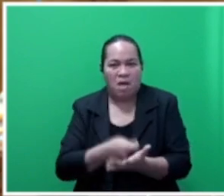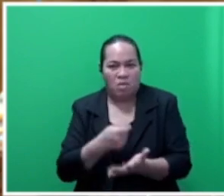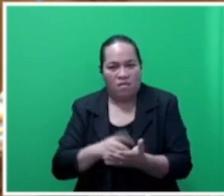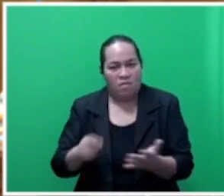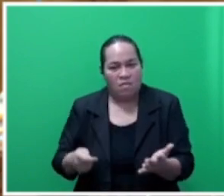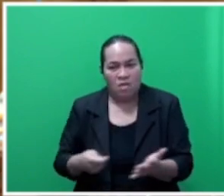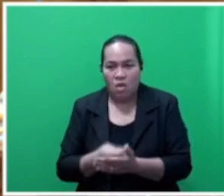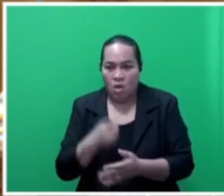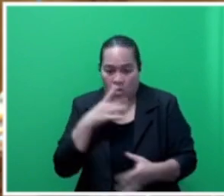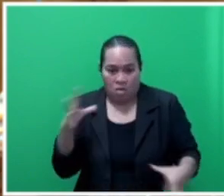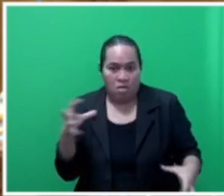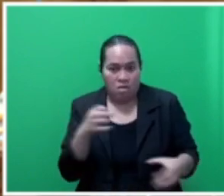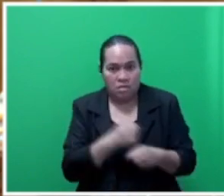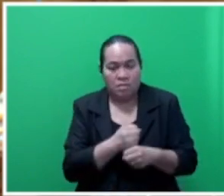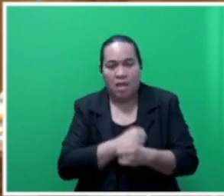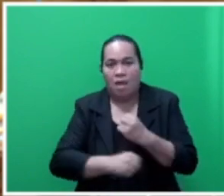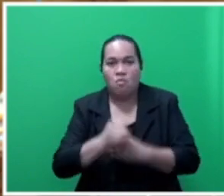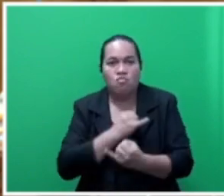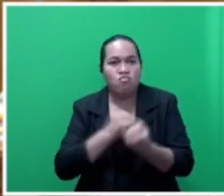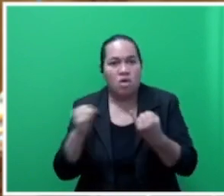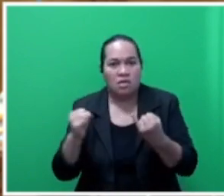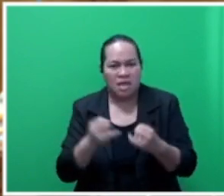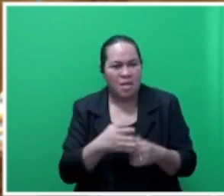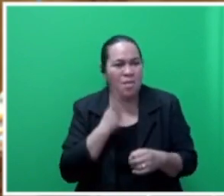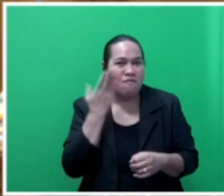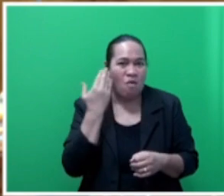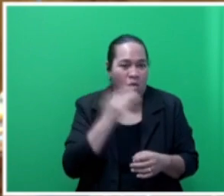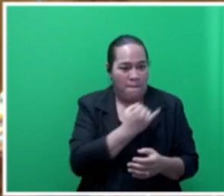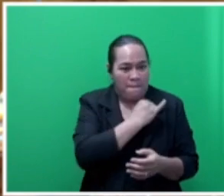our accumulated debt is getting worse, bad to worse, sir.